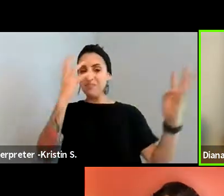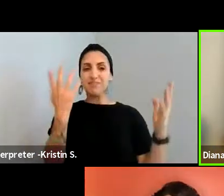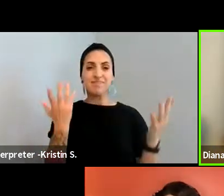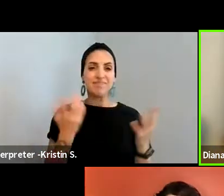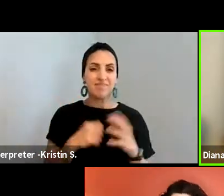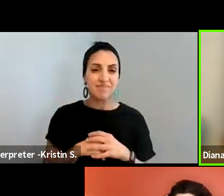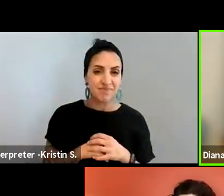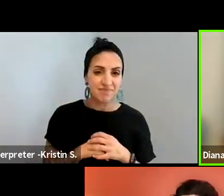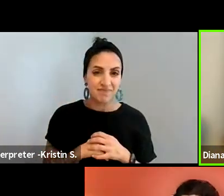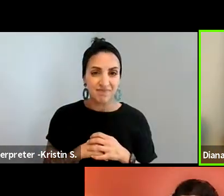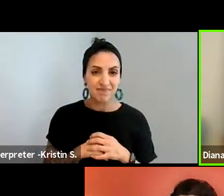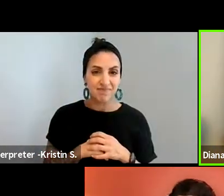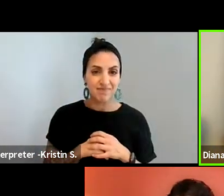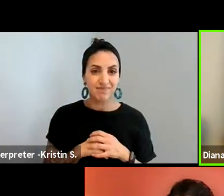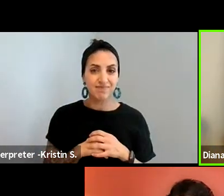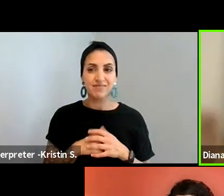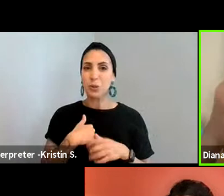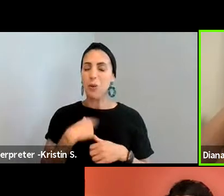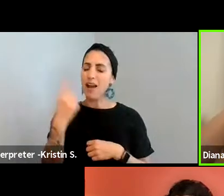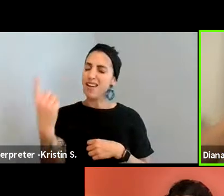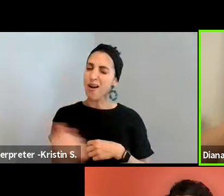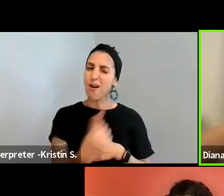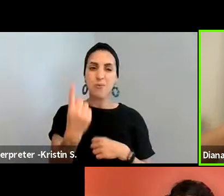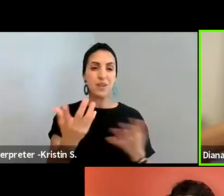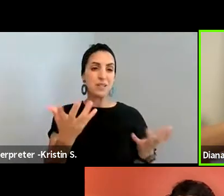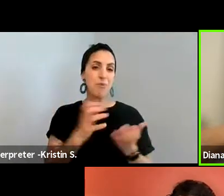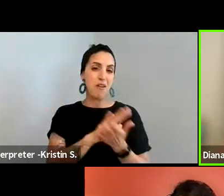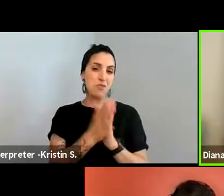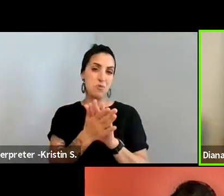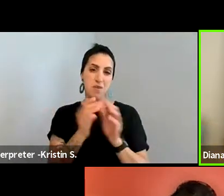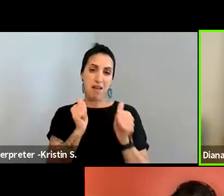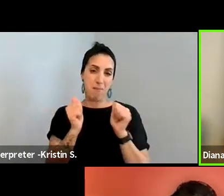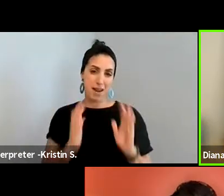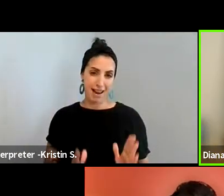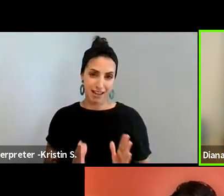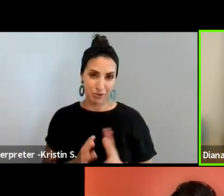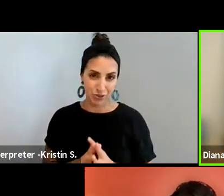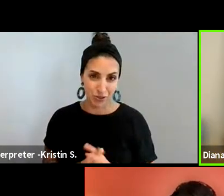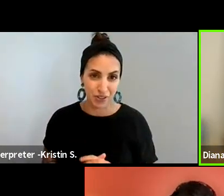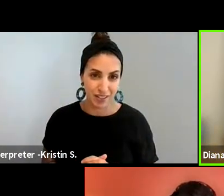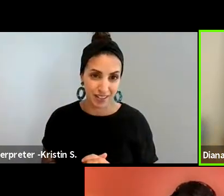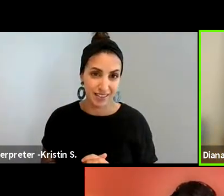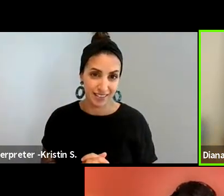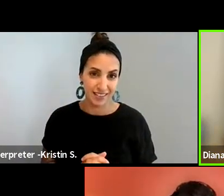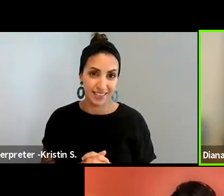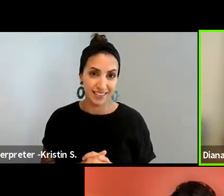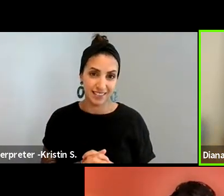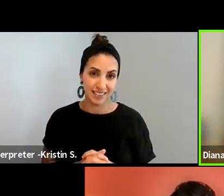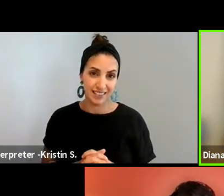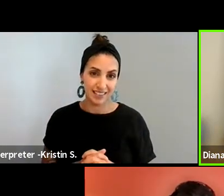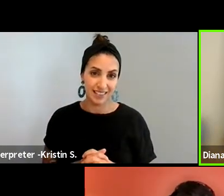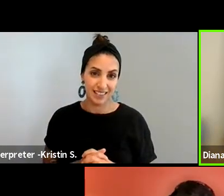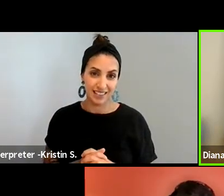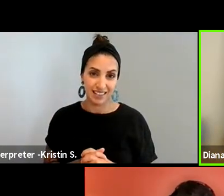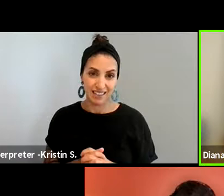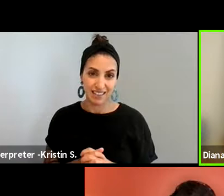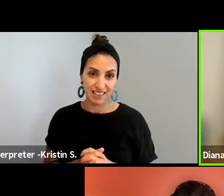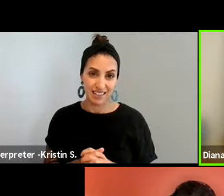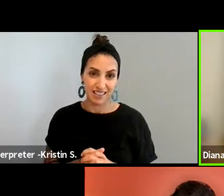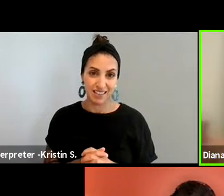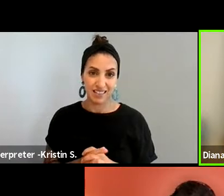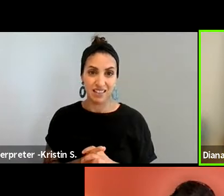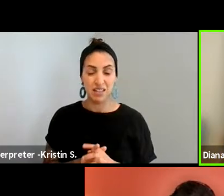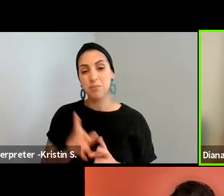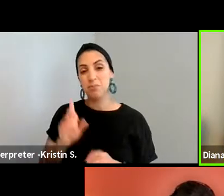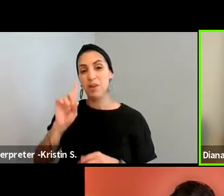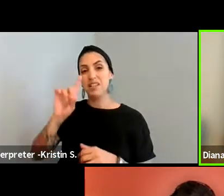ever didn't want to be an actor, and I also the aunt who died a year before I was born, who was an